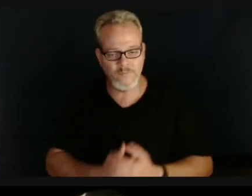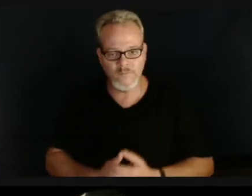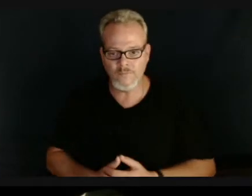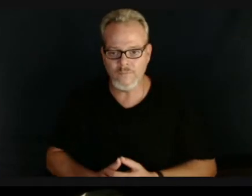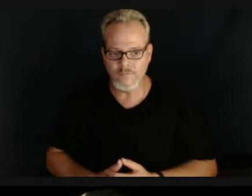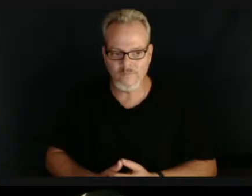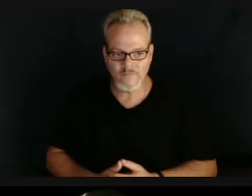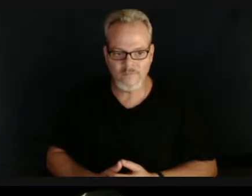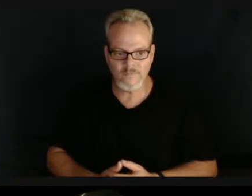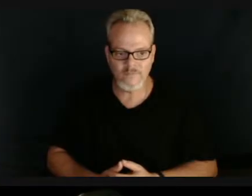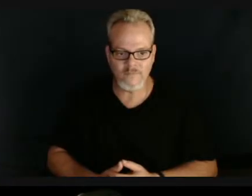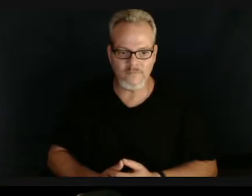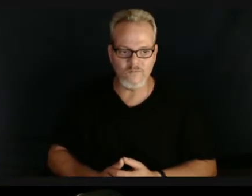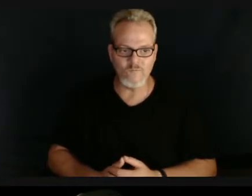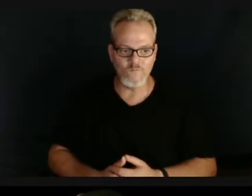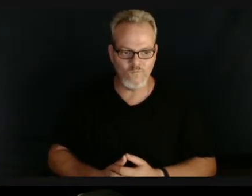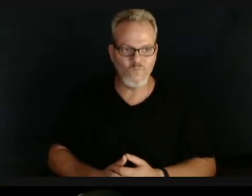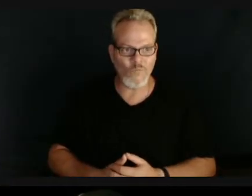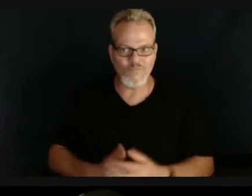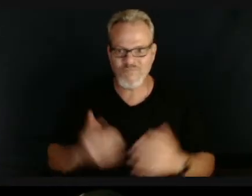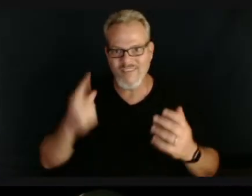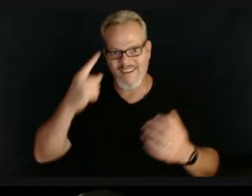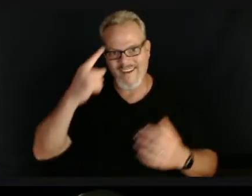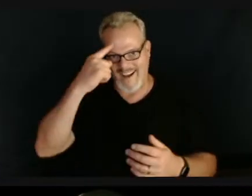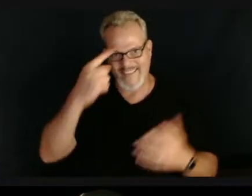So let's wrap it, huh? Yeah, I think that does it.